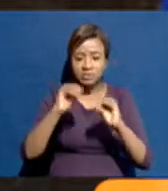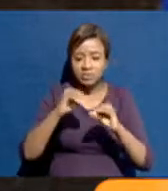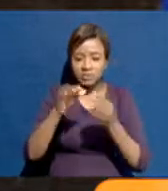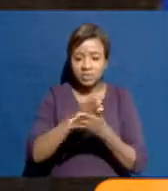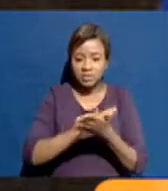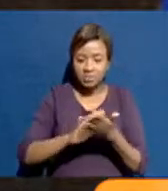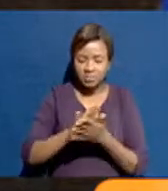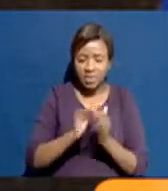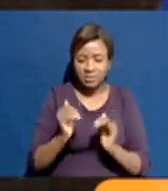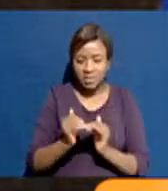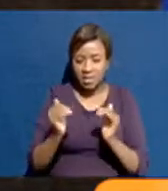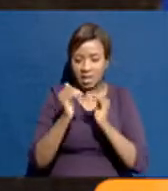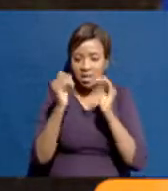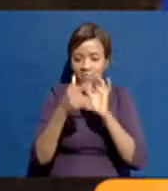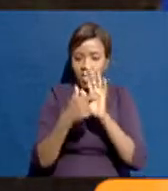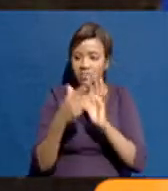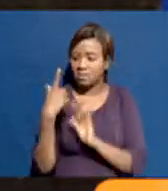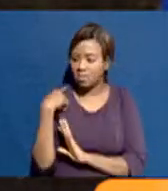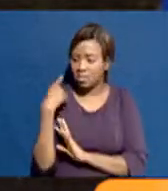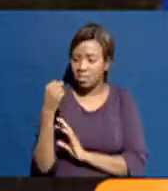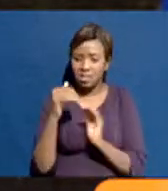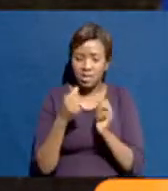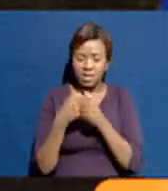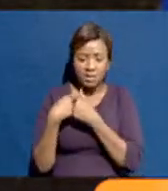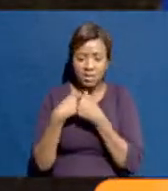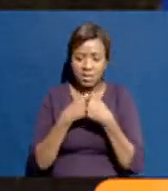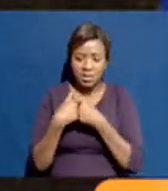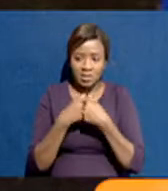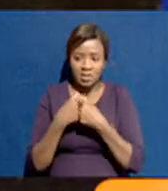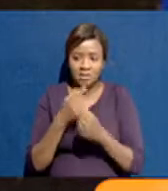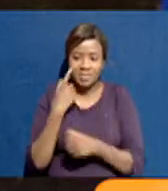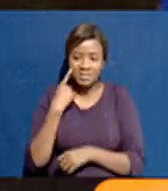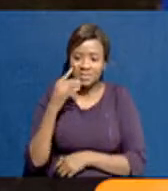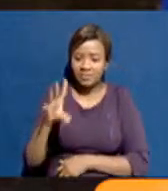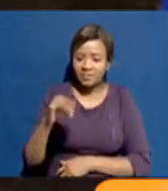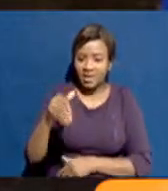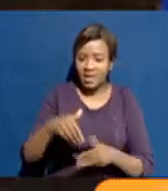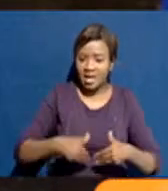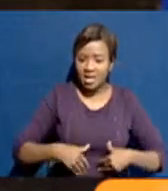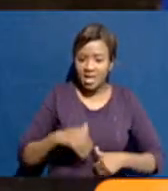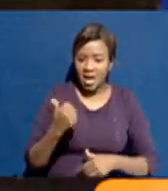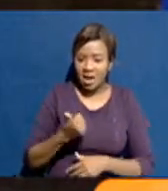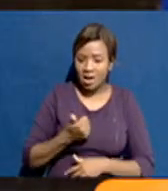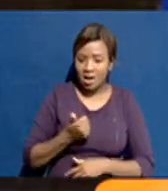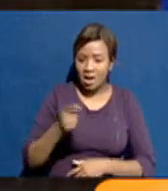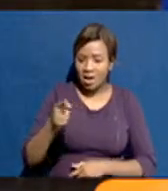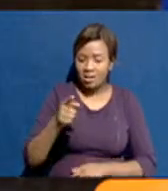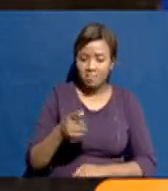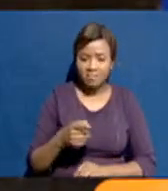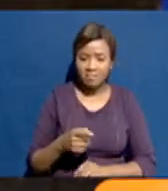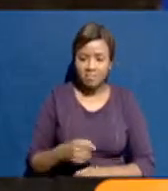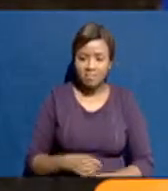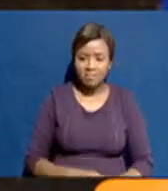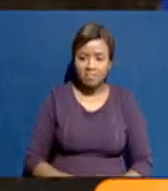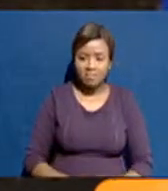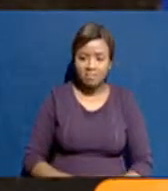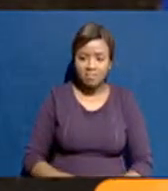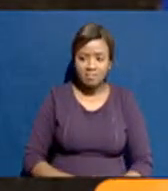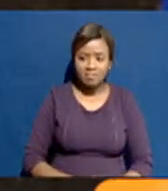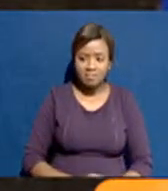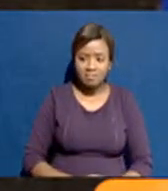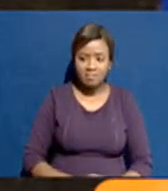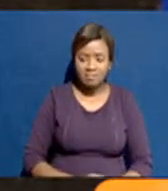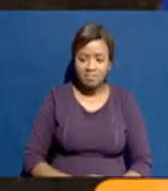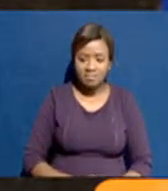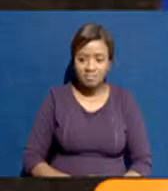one of the challenges we found the other day was a young person, a young girl who was saying she's not pregnant because she never